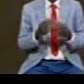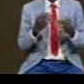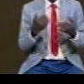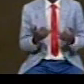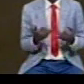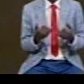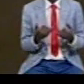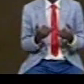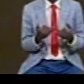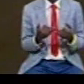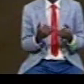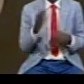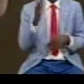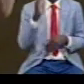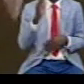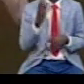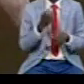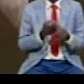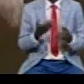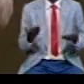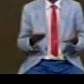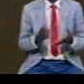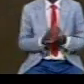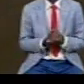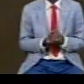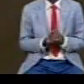a testimony from here, the Alpha location.